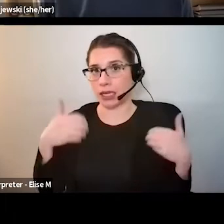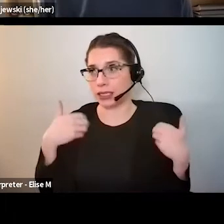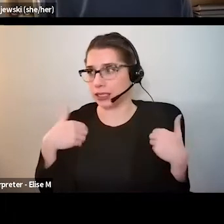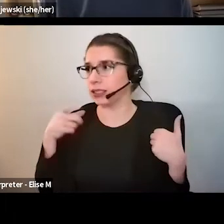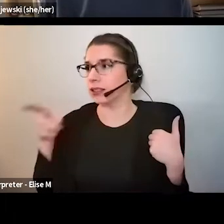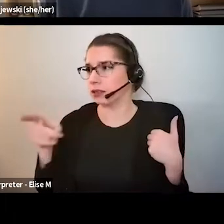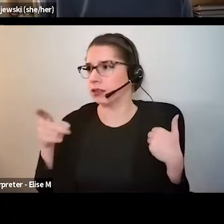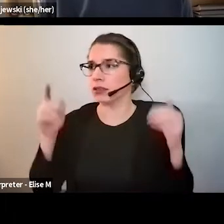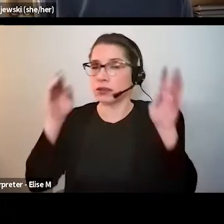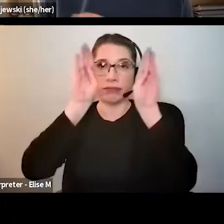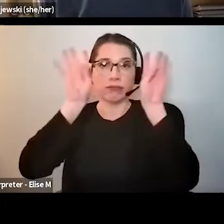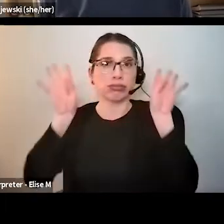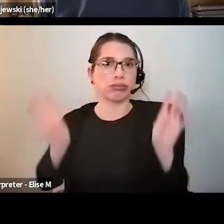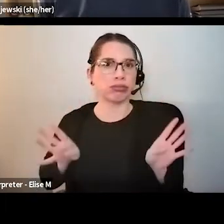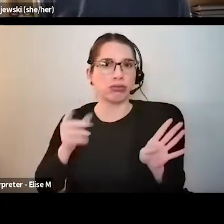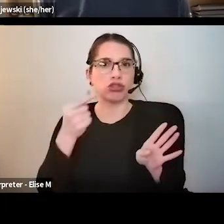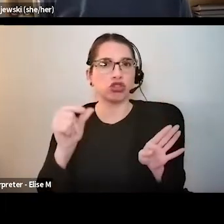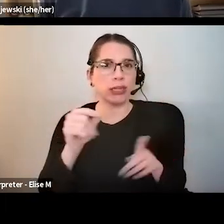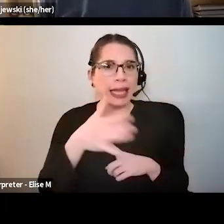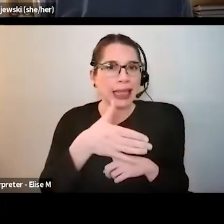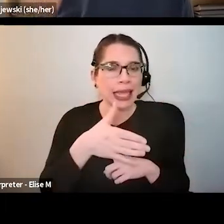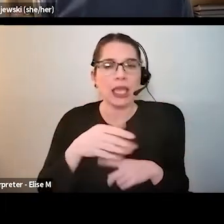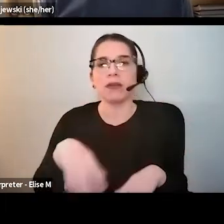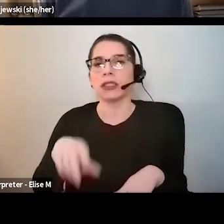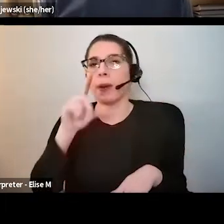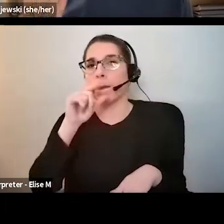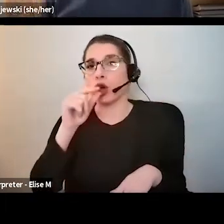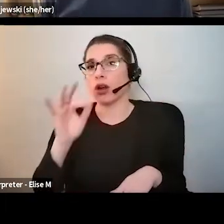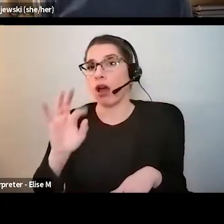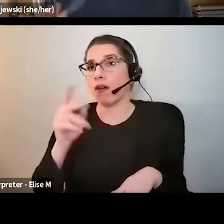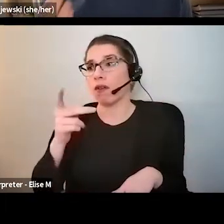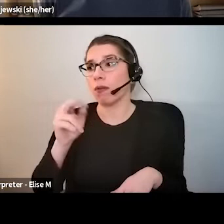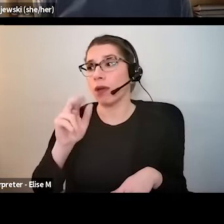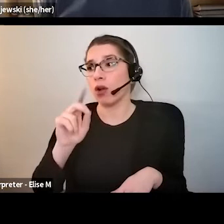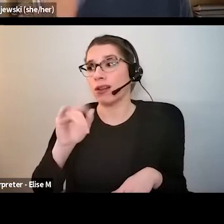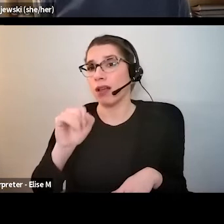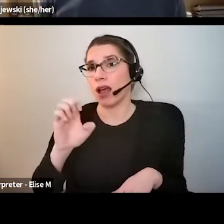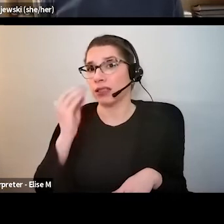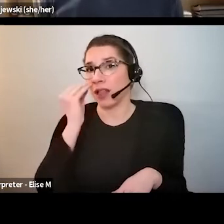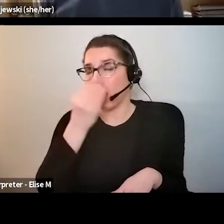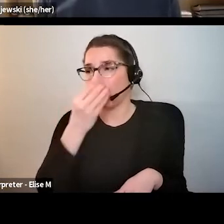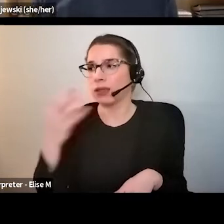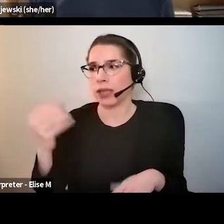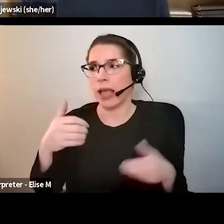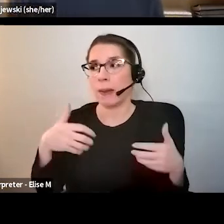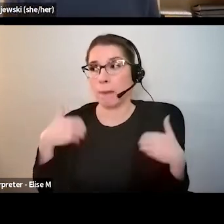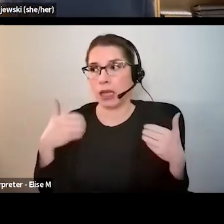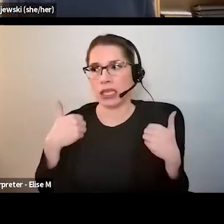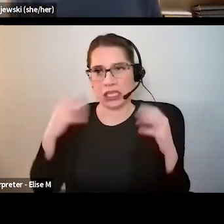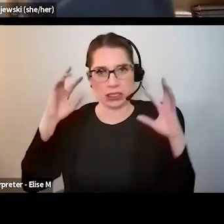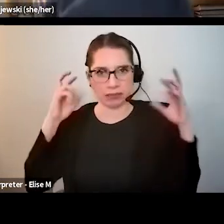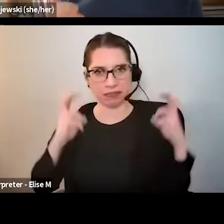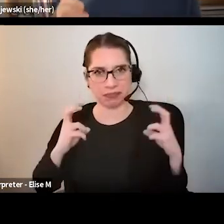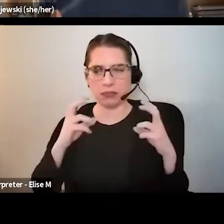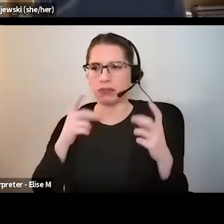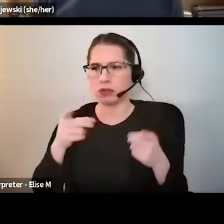of paradise flower, and a coterie of monkeys, perhaps her own pets. She did have two monkeys as pets. She